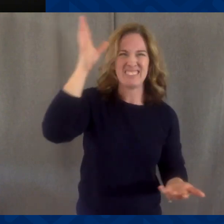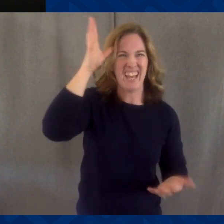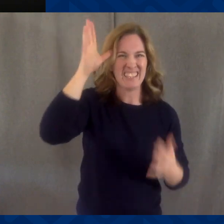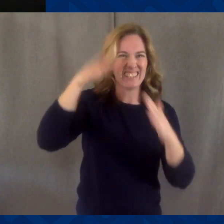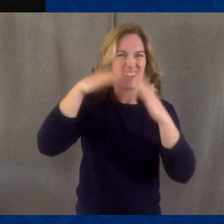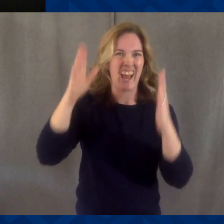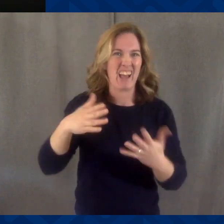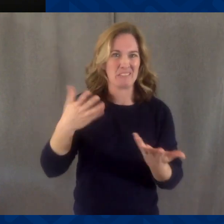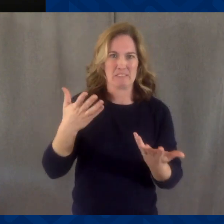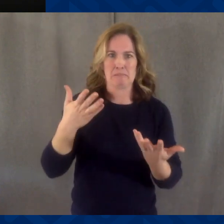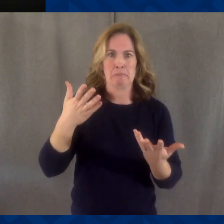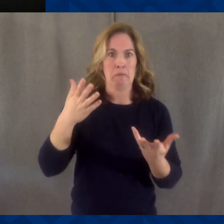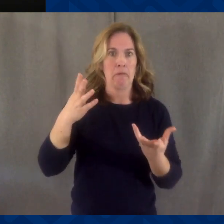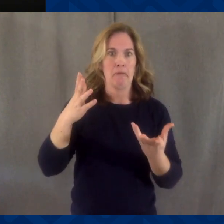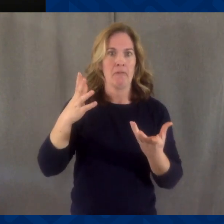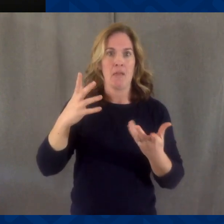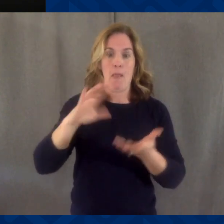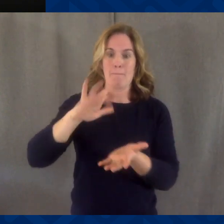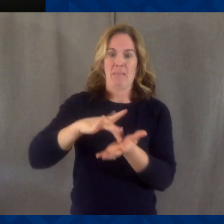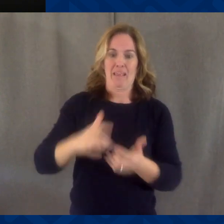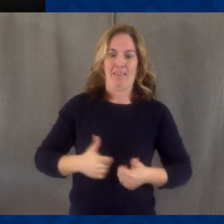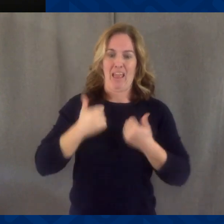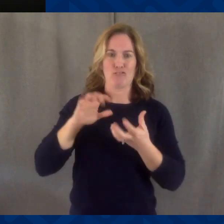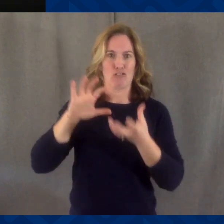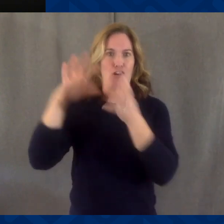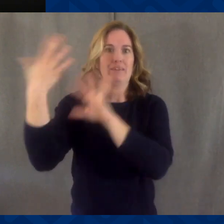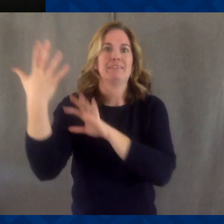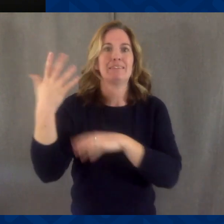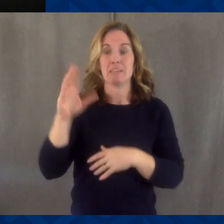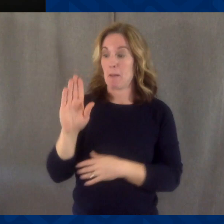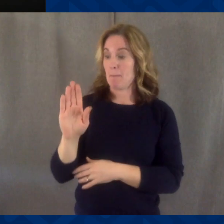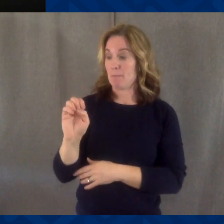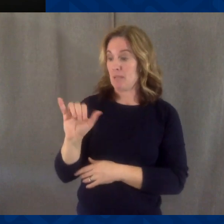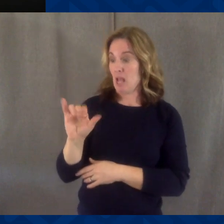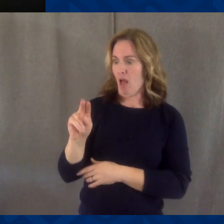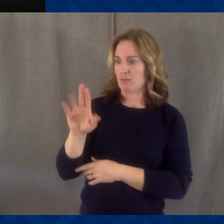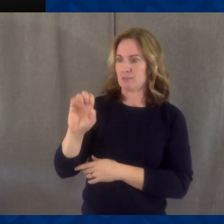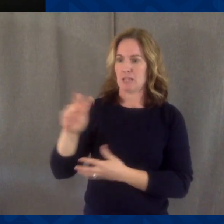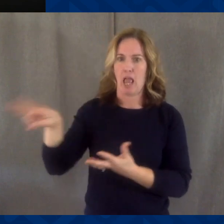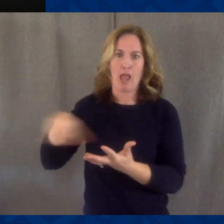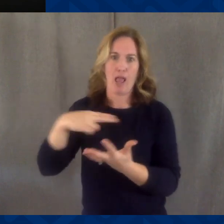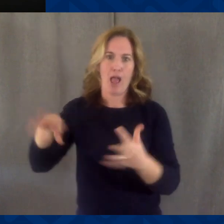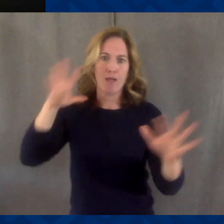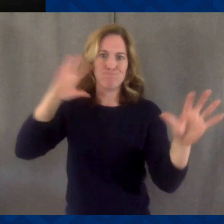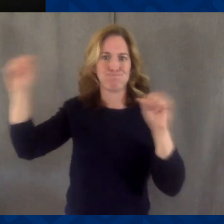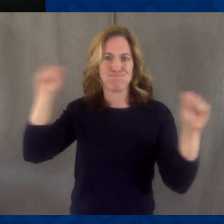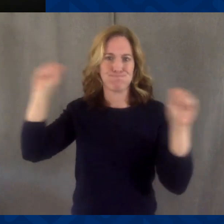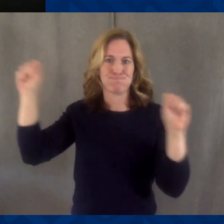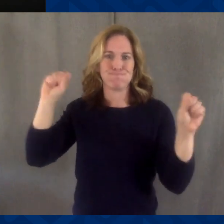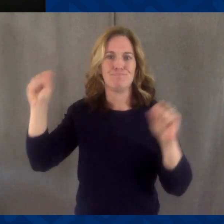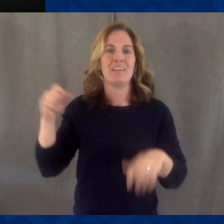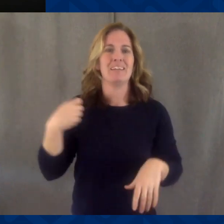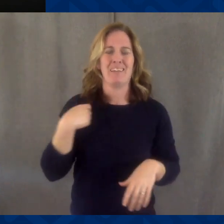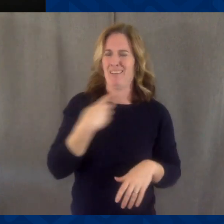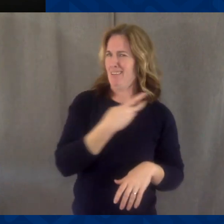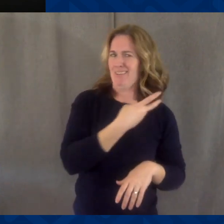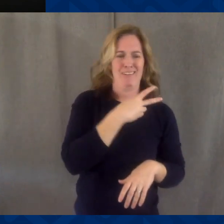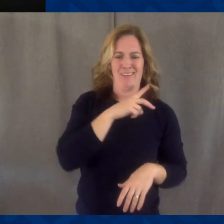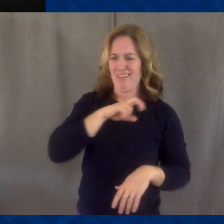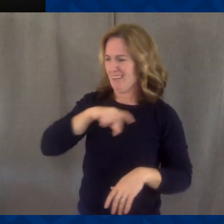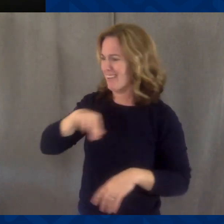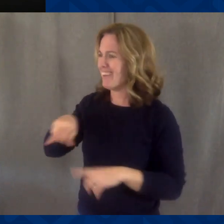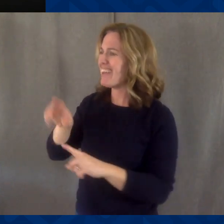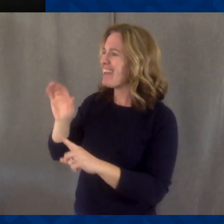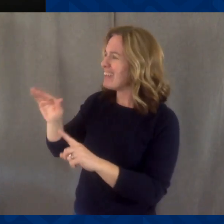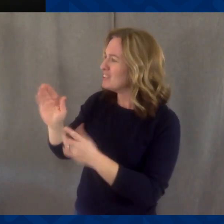to Beyonce in there. And so he asks one of the servants, he says, what's going on with dad? And the servant responds to him, your younger brother is